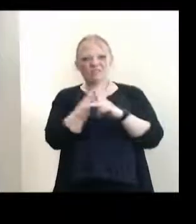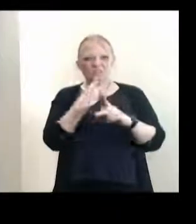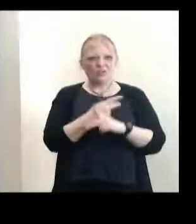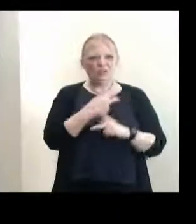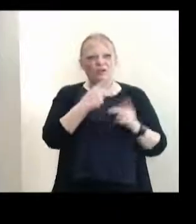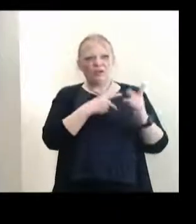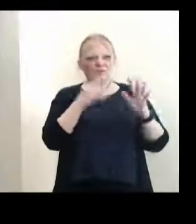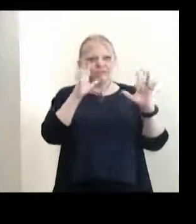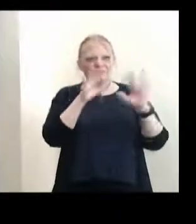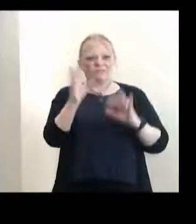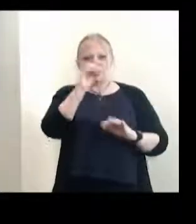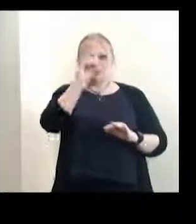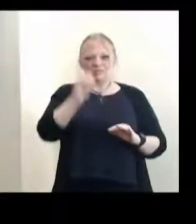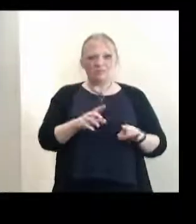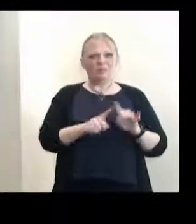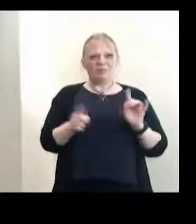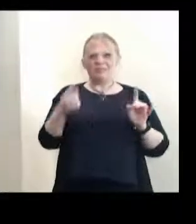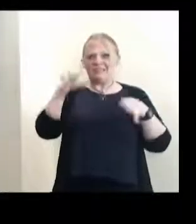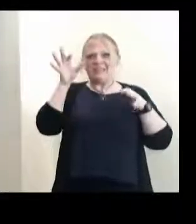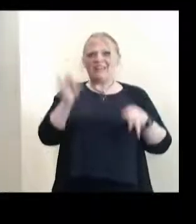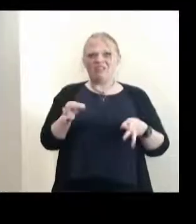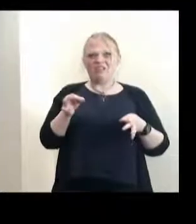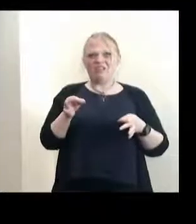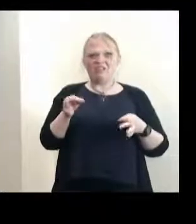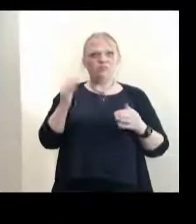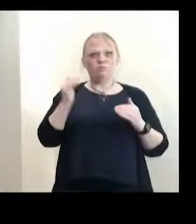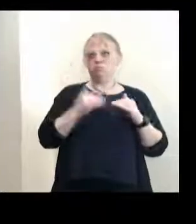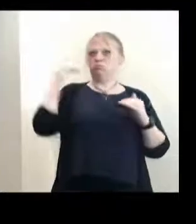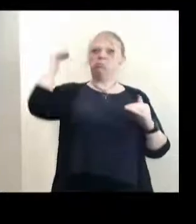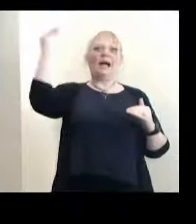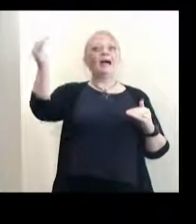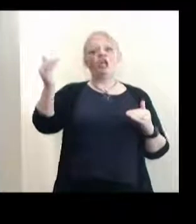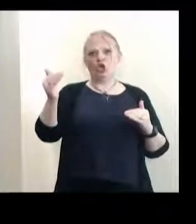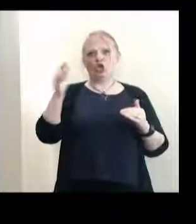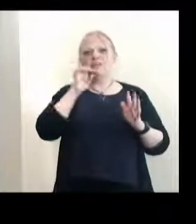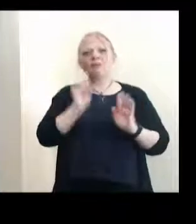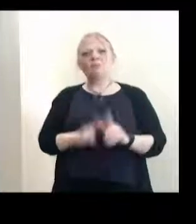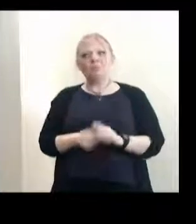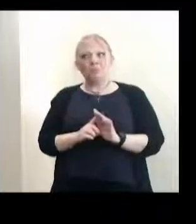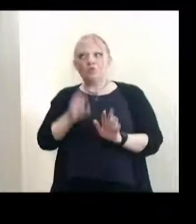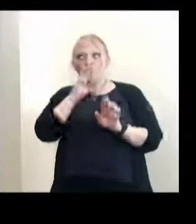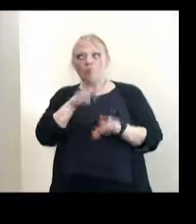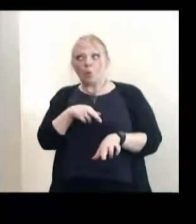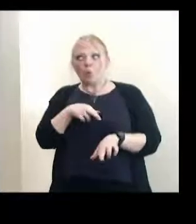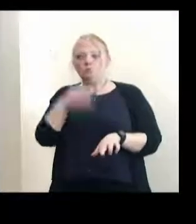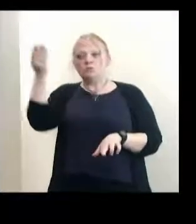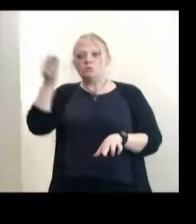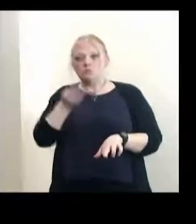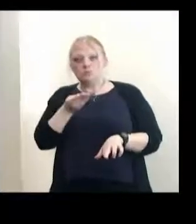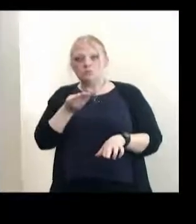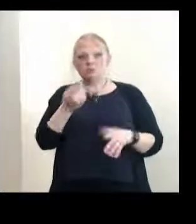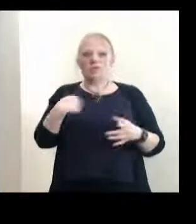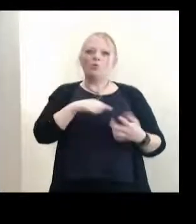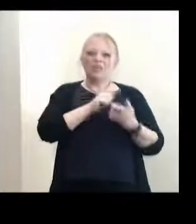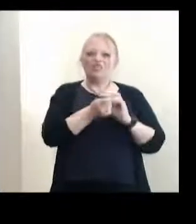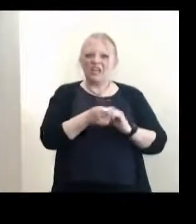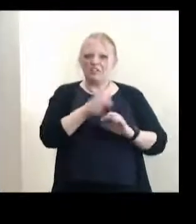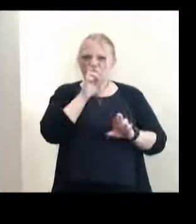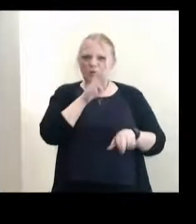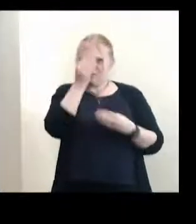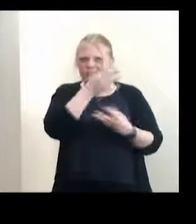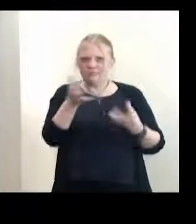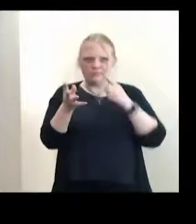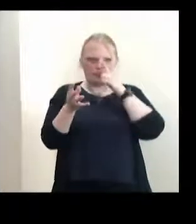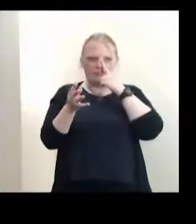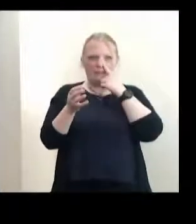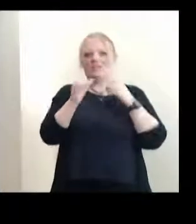rate is, but we know we're definitely much higher, and based on some initial reports that we've seen, because we changed the way we're reporting it, we don't get the